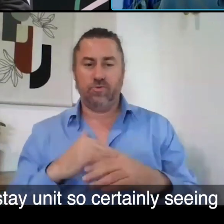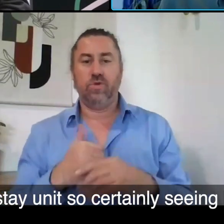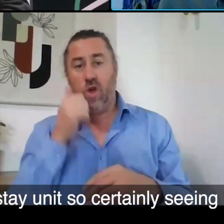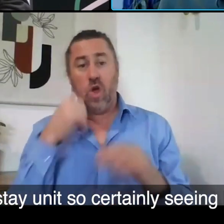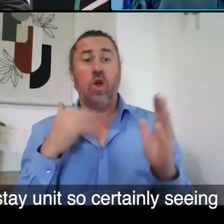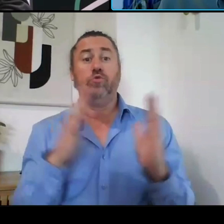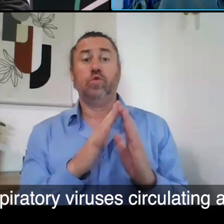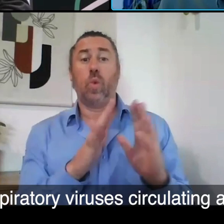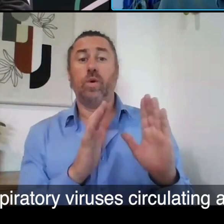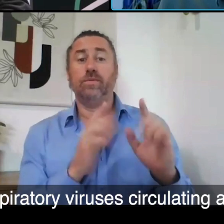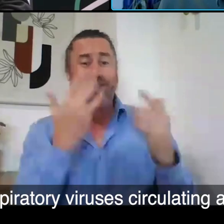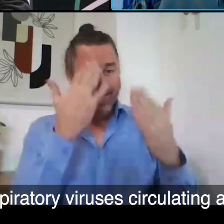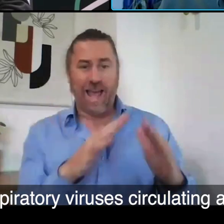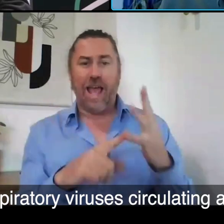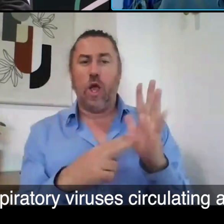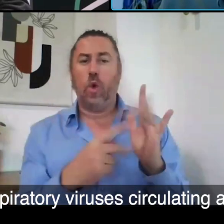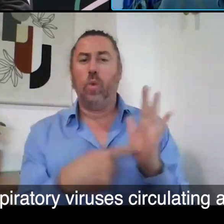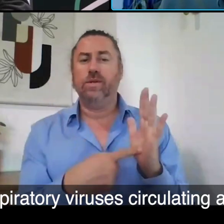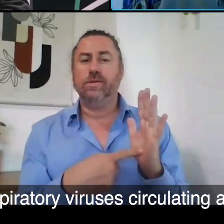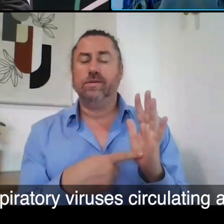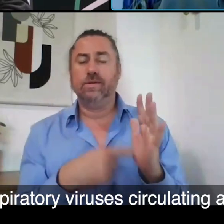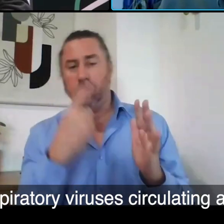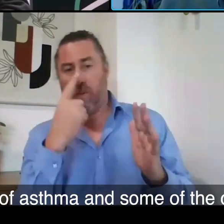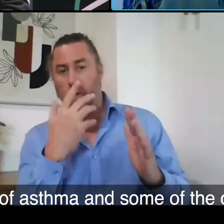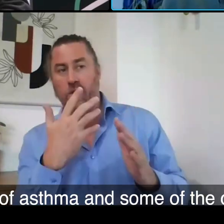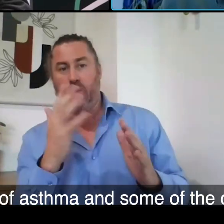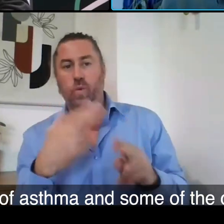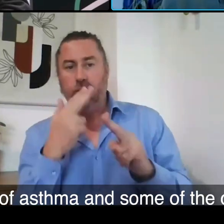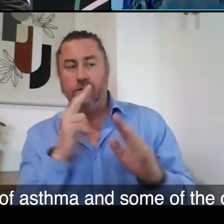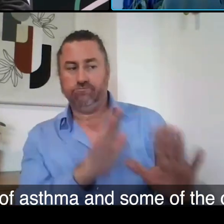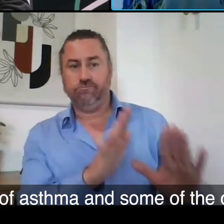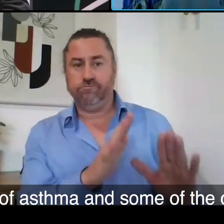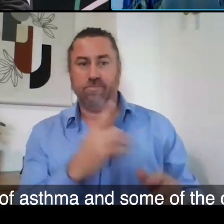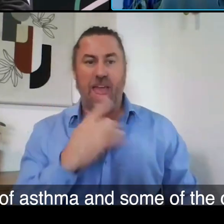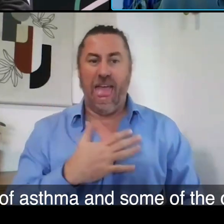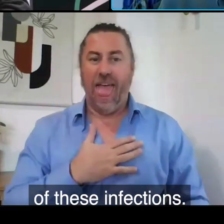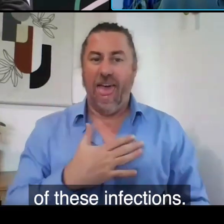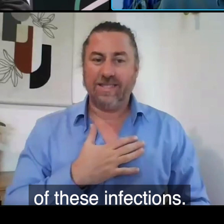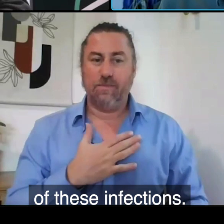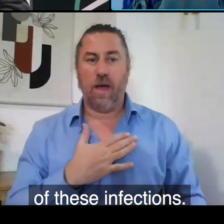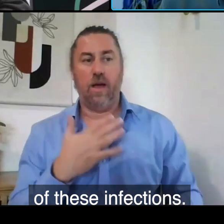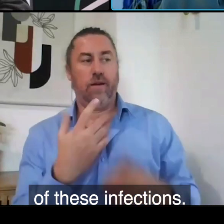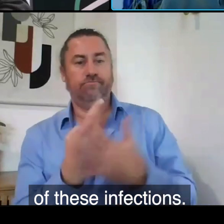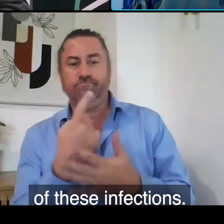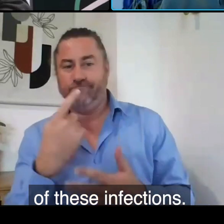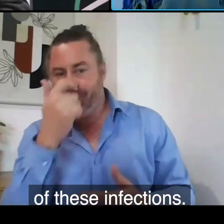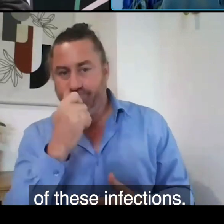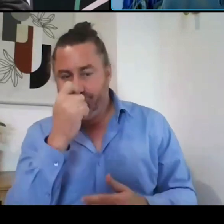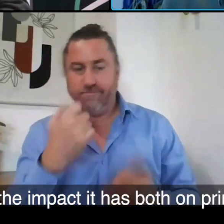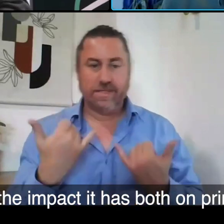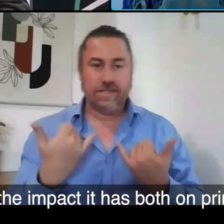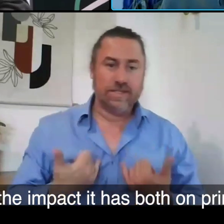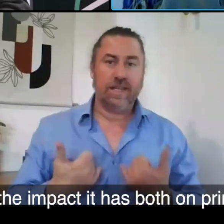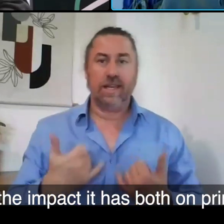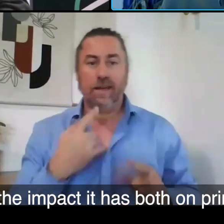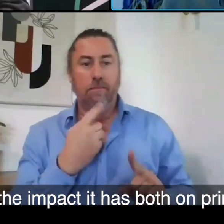unit, so certainly seeing lots of these respiratory viruses circulating, as well as exacerbation of asthma and some of the complications of these infections. So